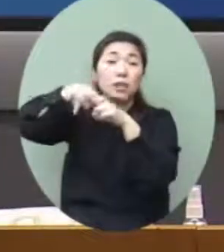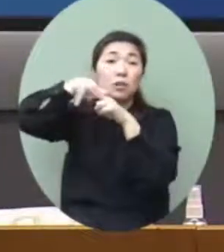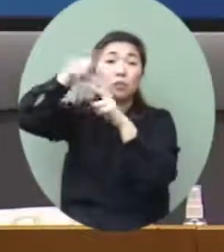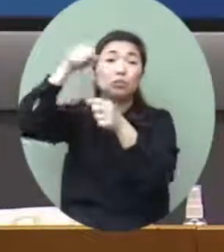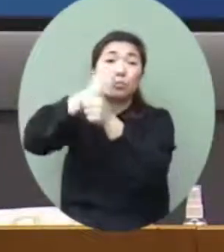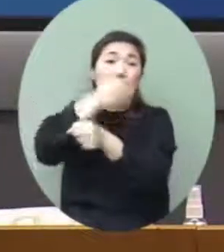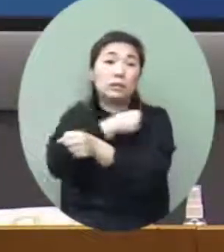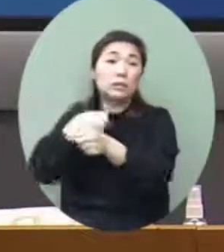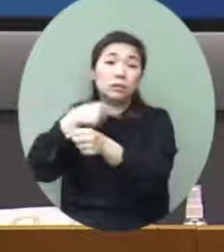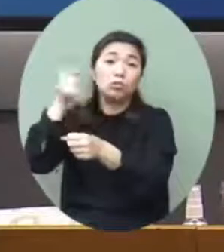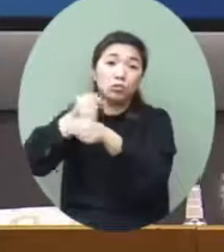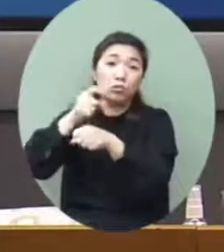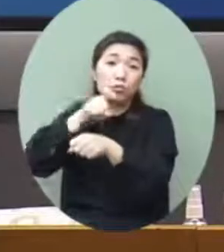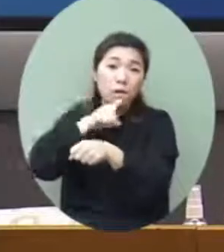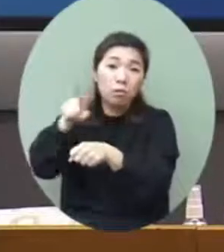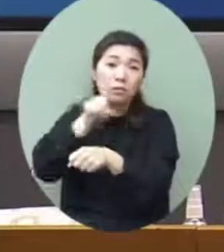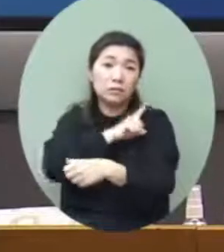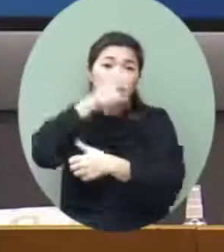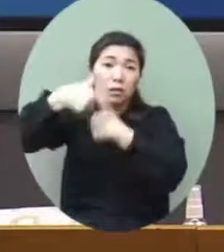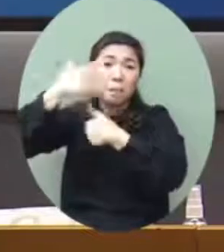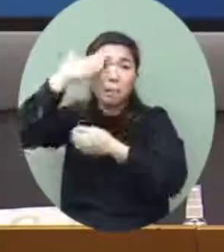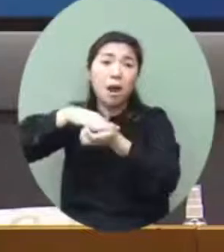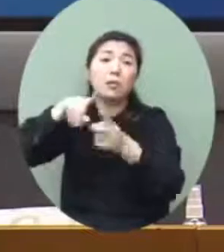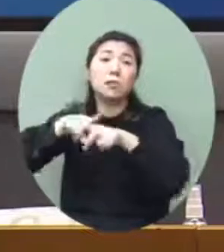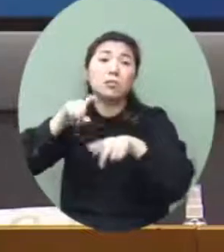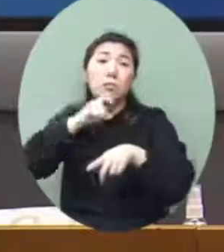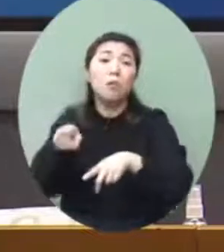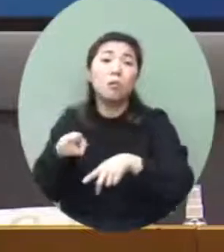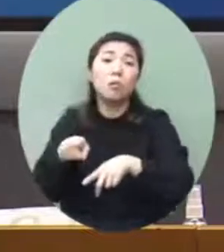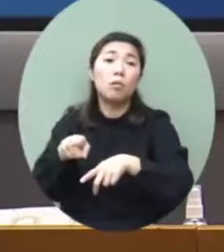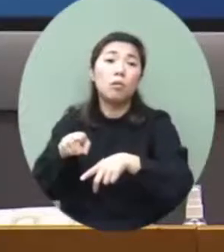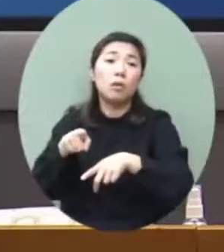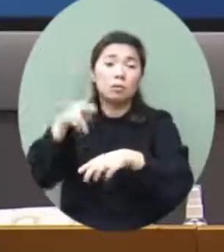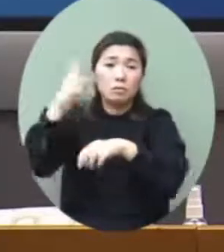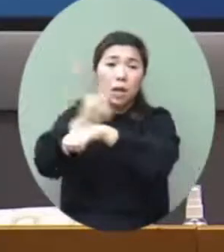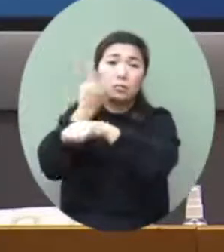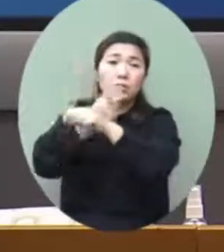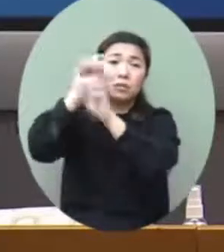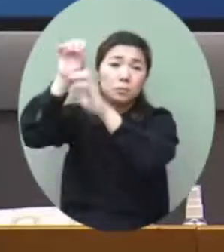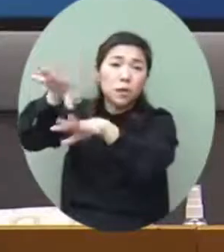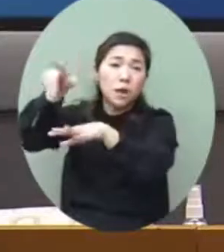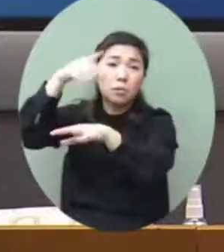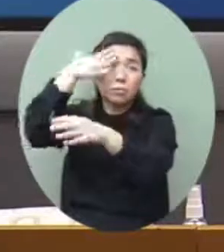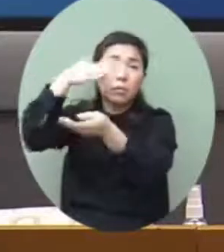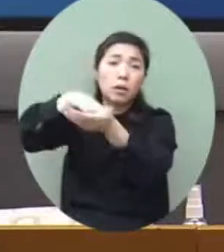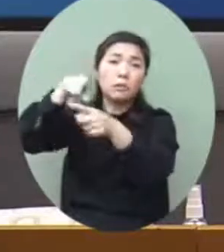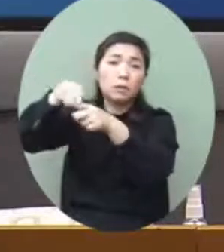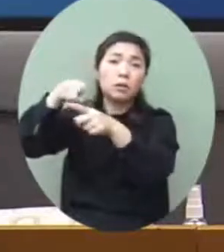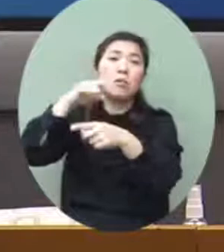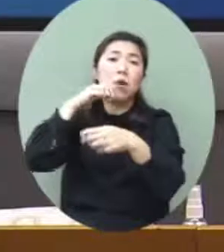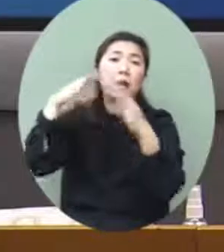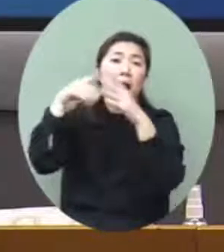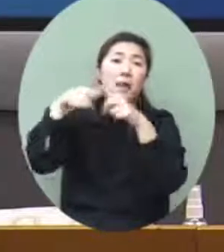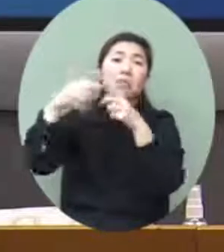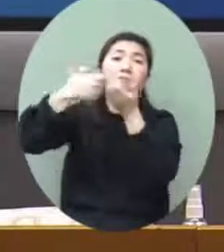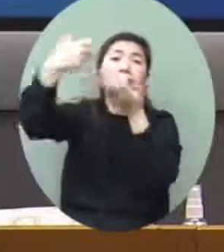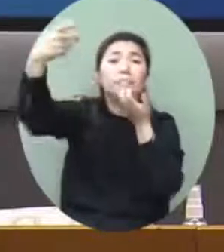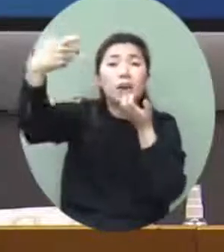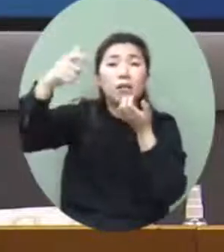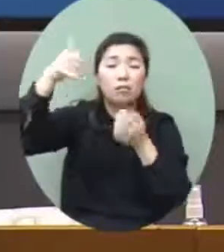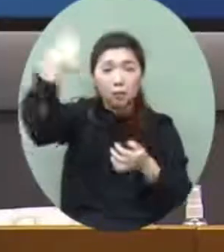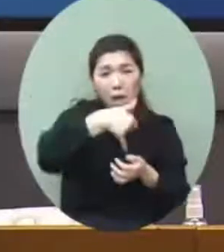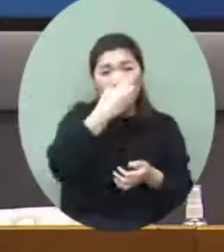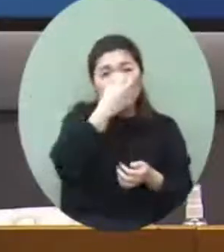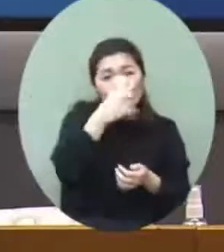medical staff who have set aside their work in the mainland, because they all serve in medical institutions in the mainland. They're for their